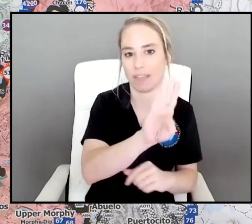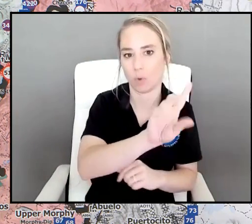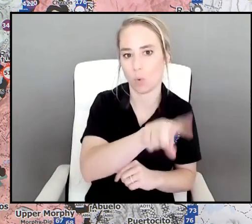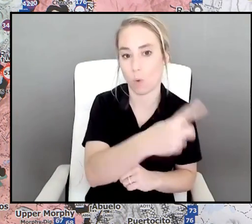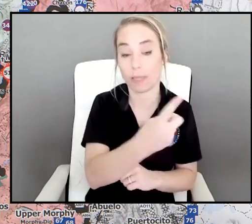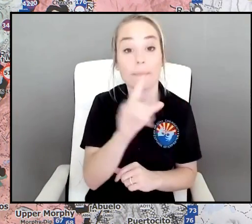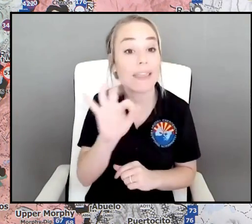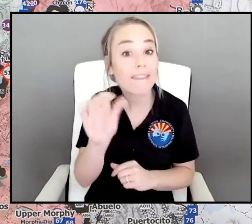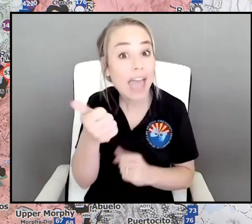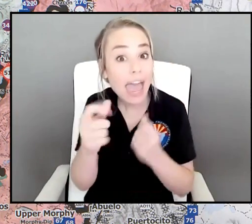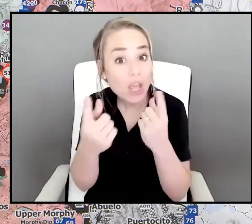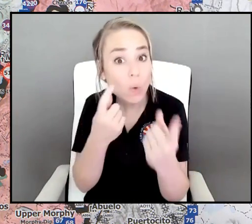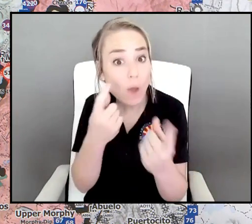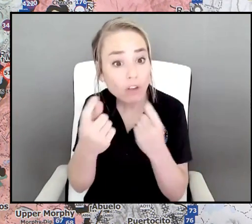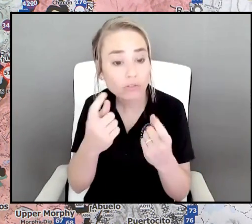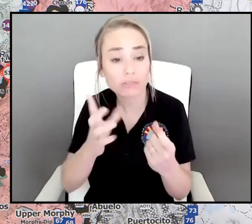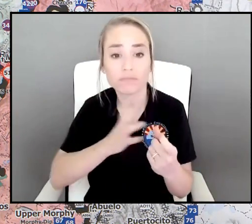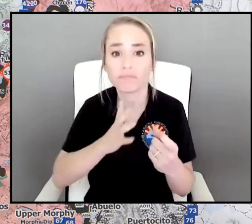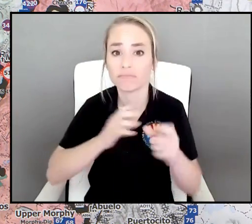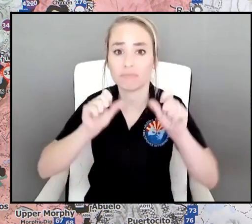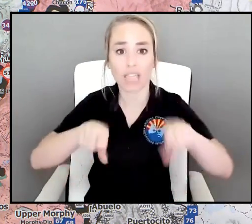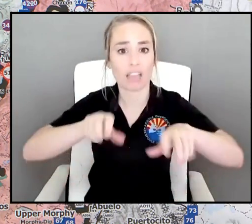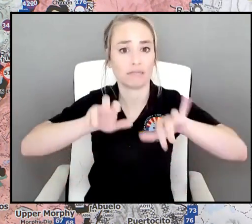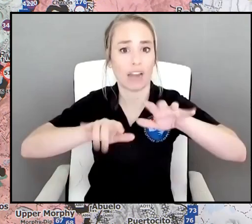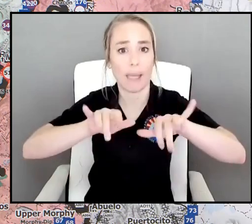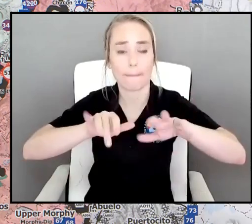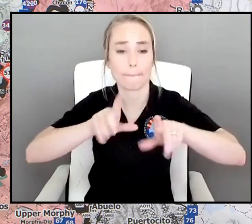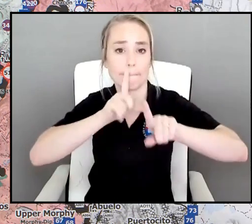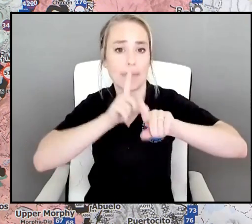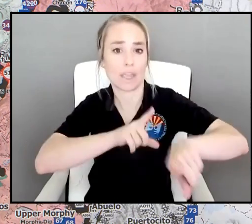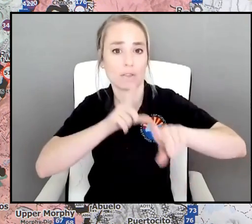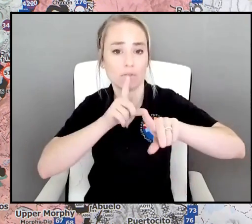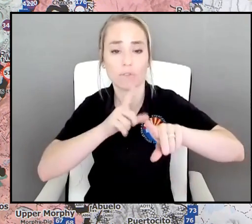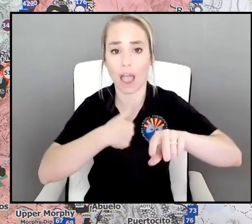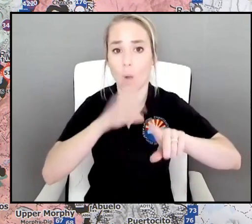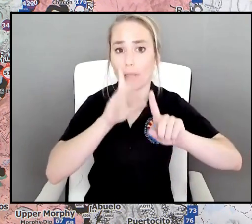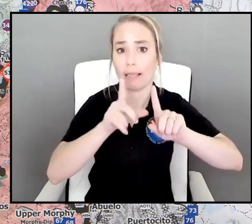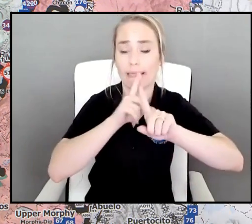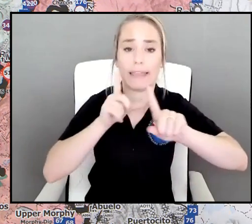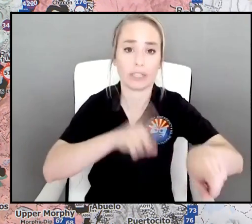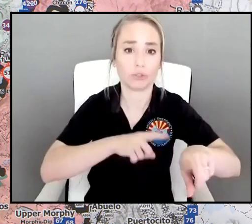questions, please leave them on this. I'll try to answer them here in a couple days when we get back to you.